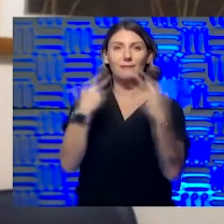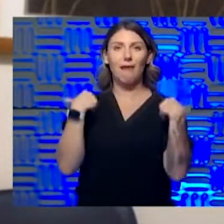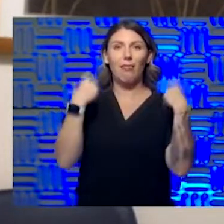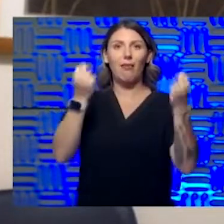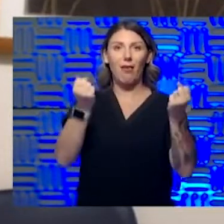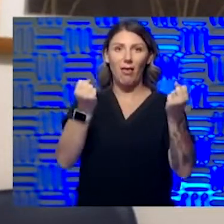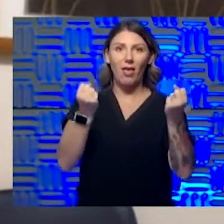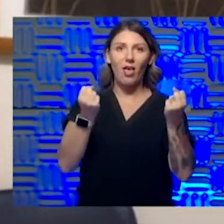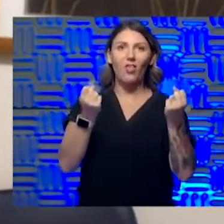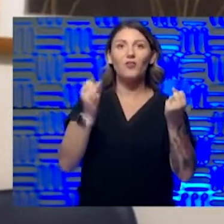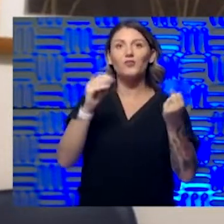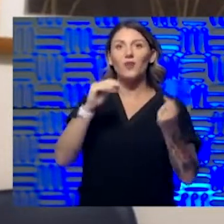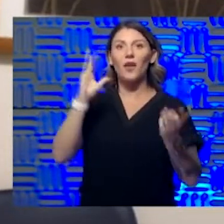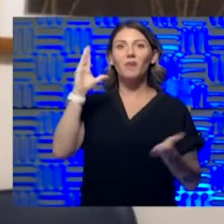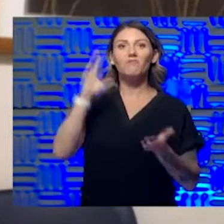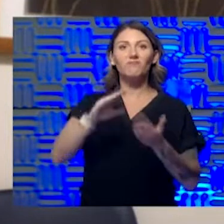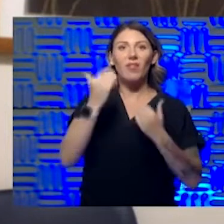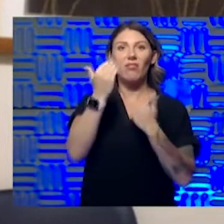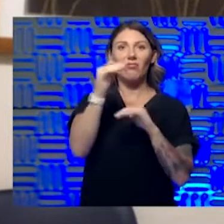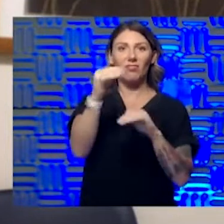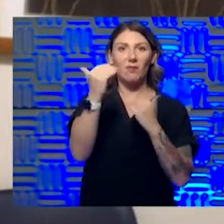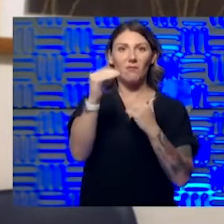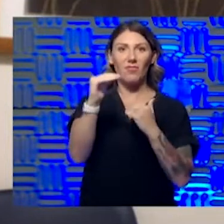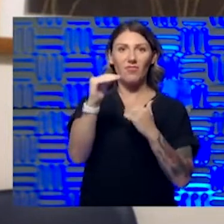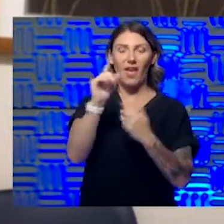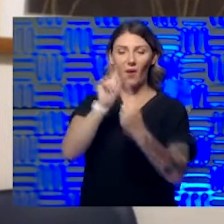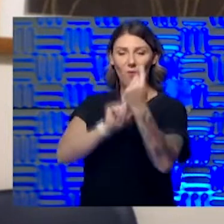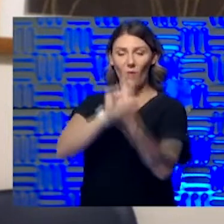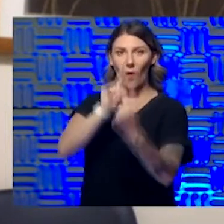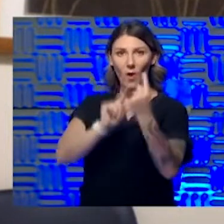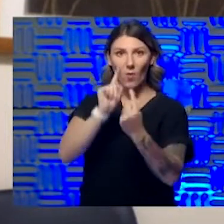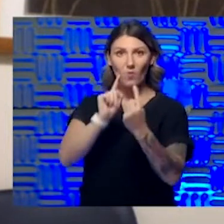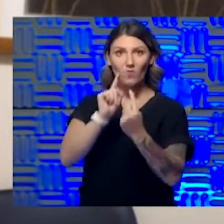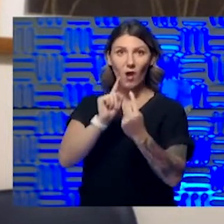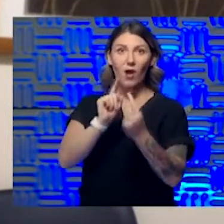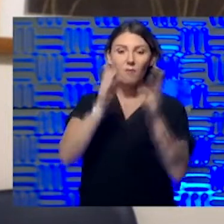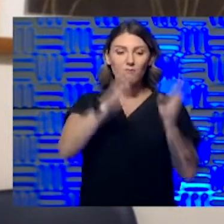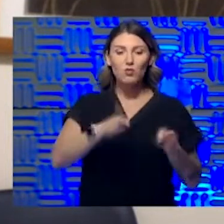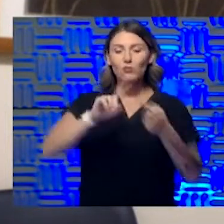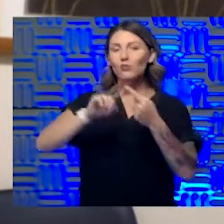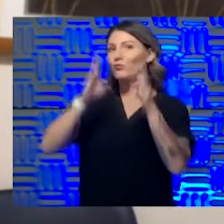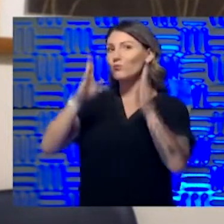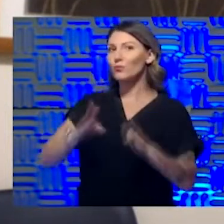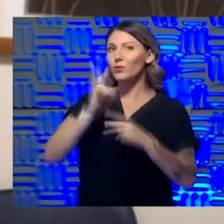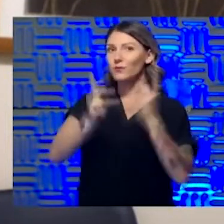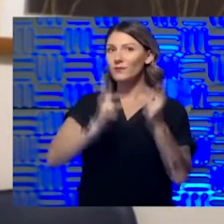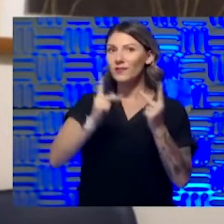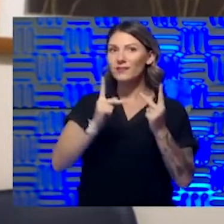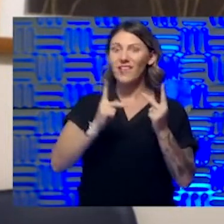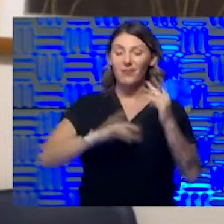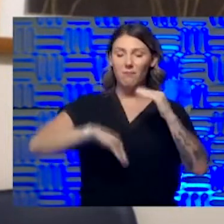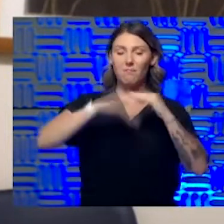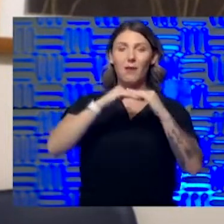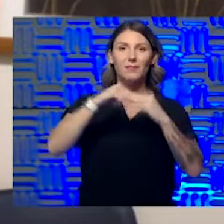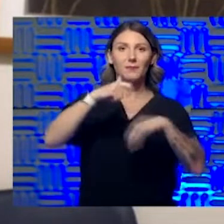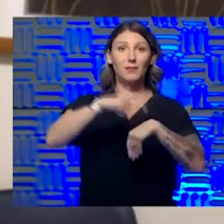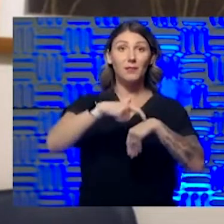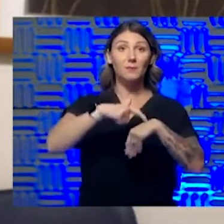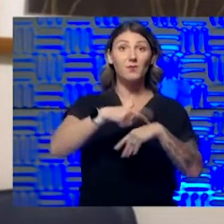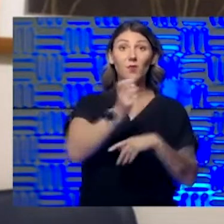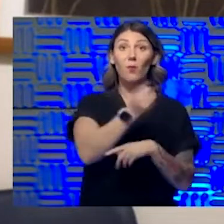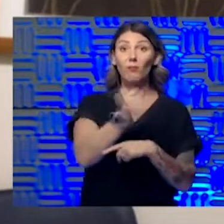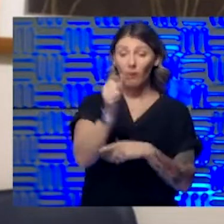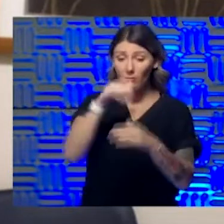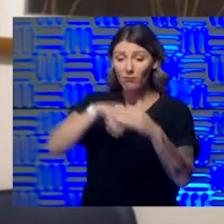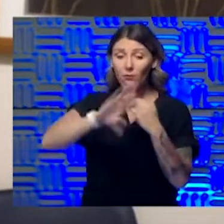visit much more strategically and maximize that time. So bringing them in one